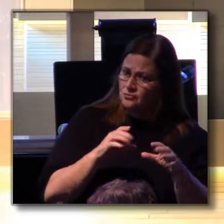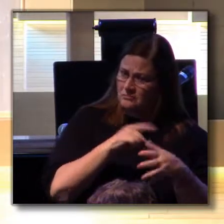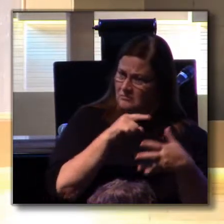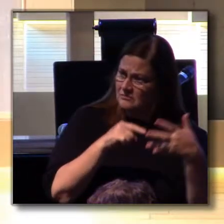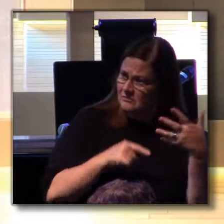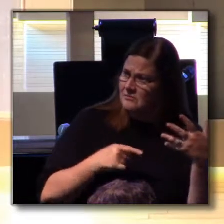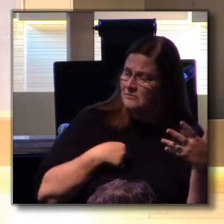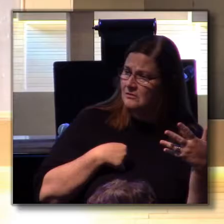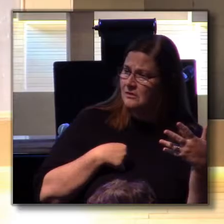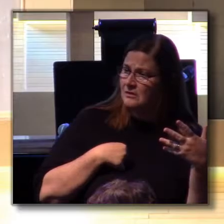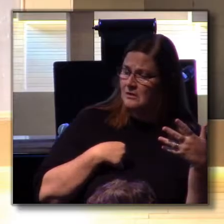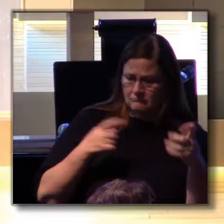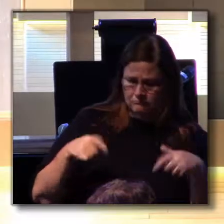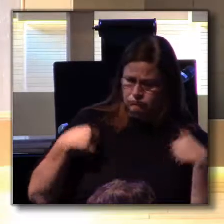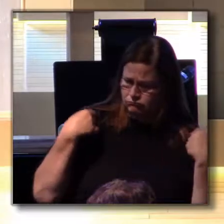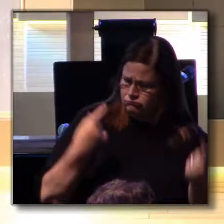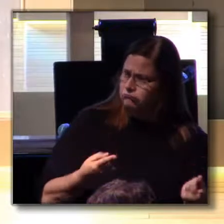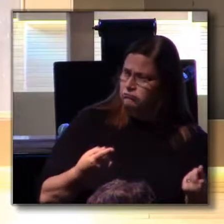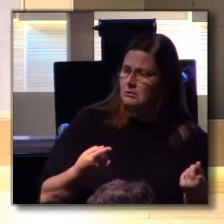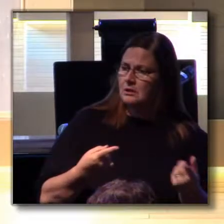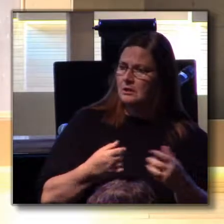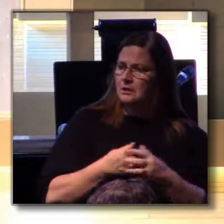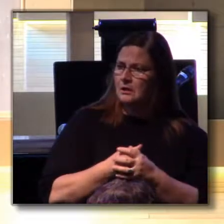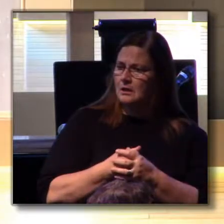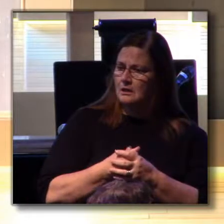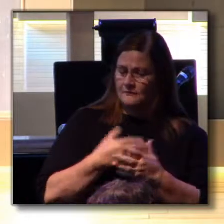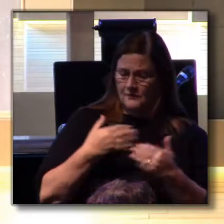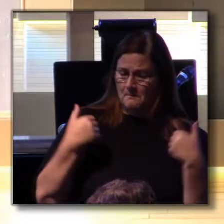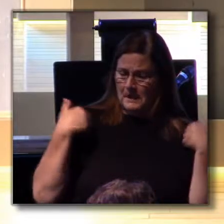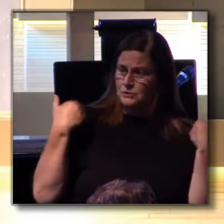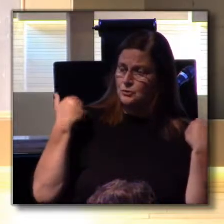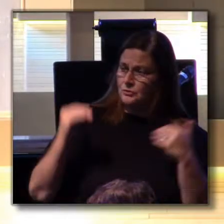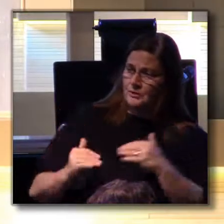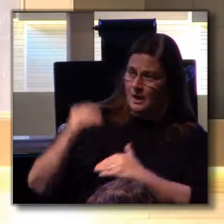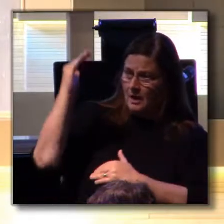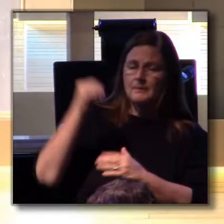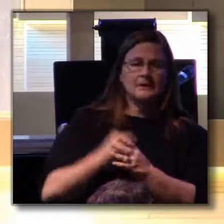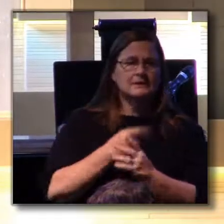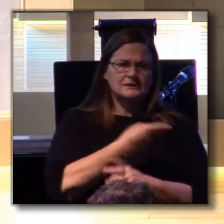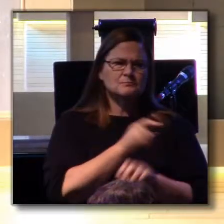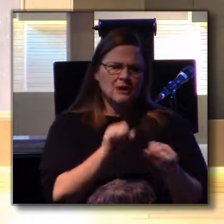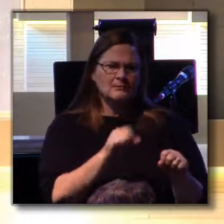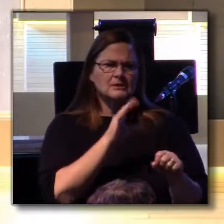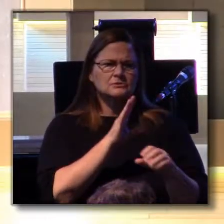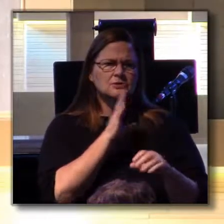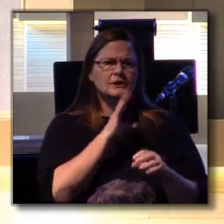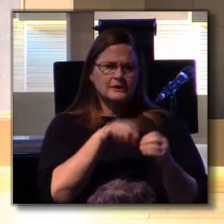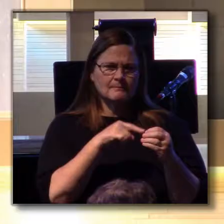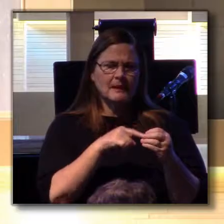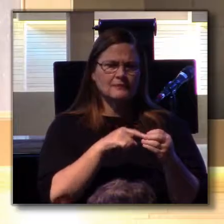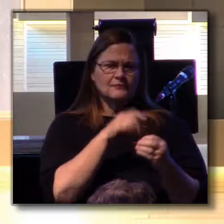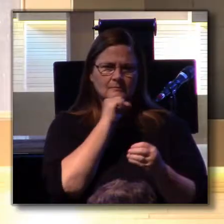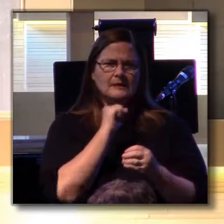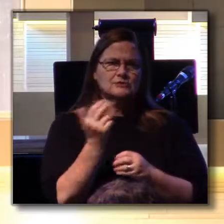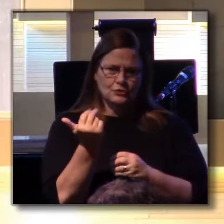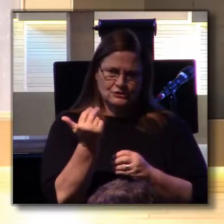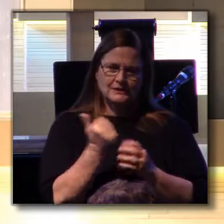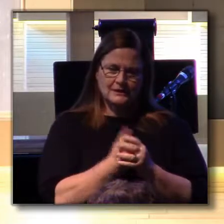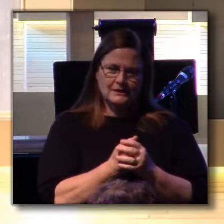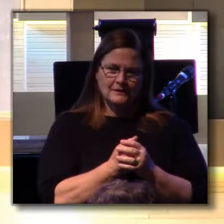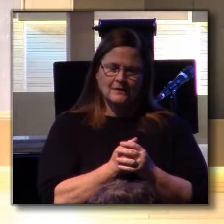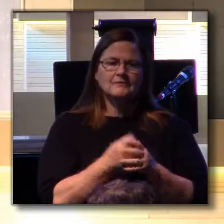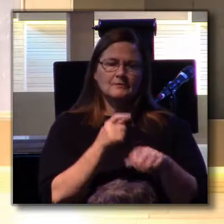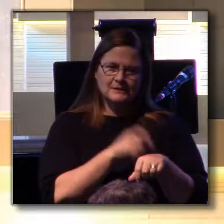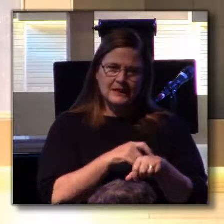up." When he says from my youth up, he's talking about probably from the age of 13, from the time when his vow